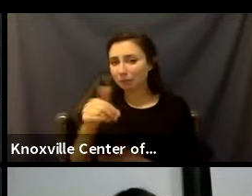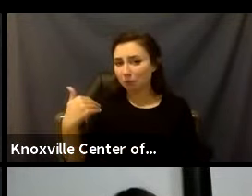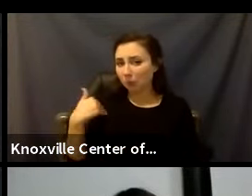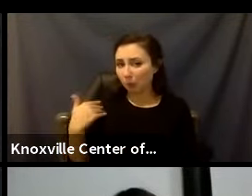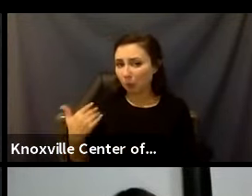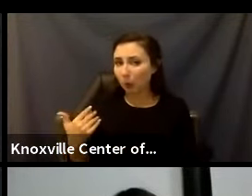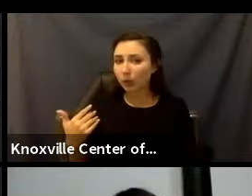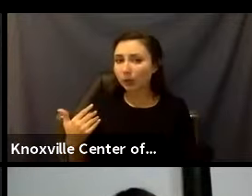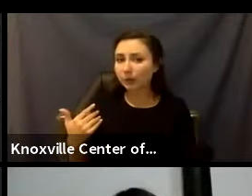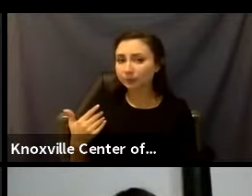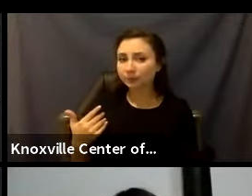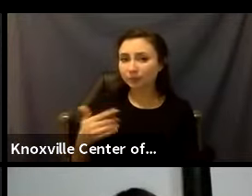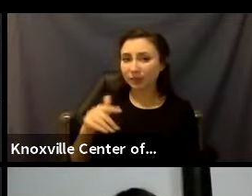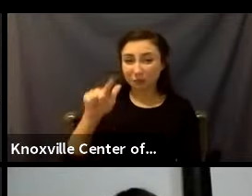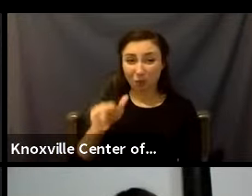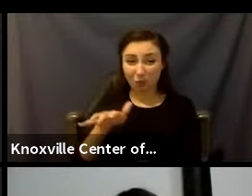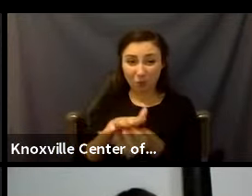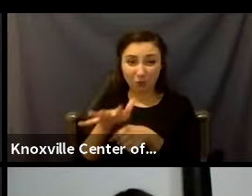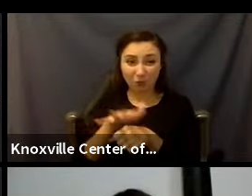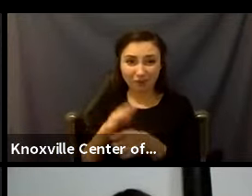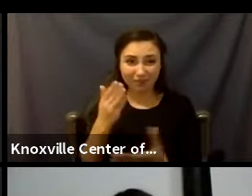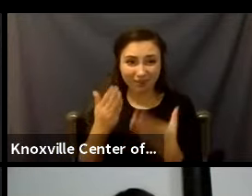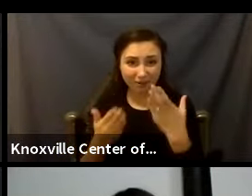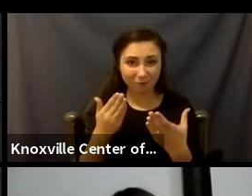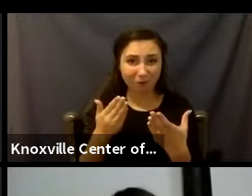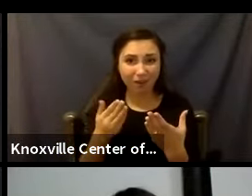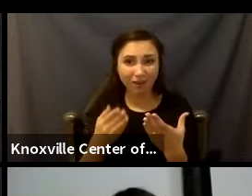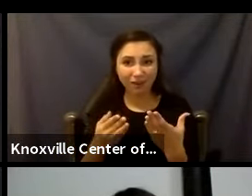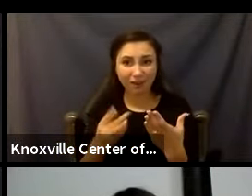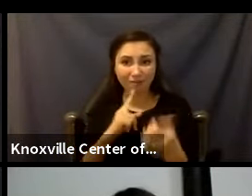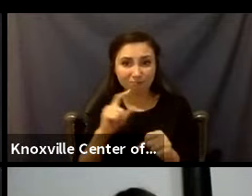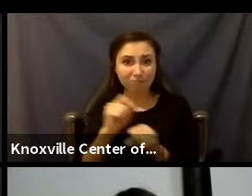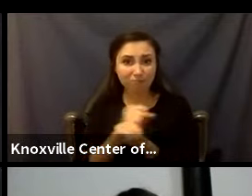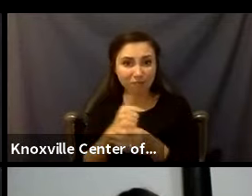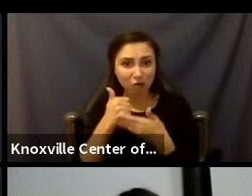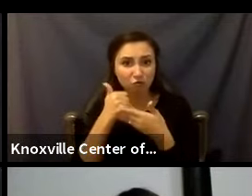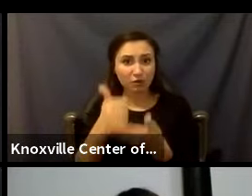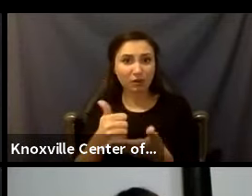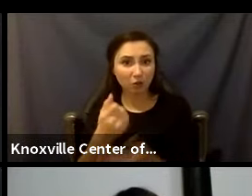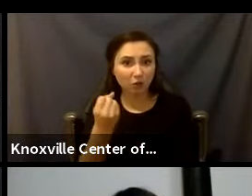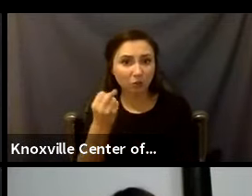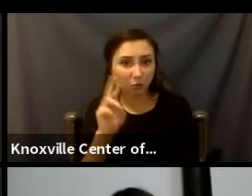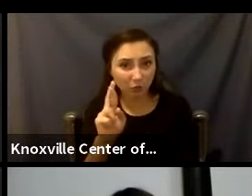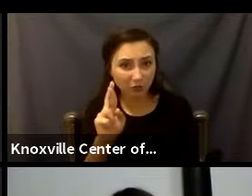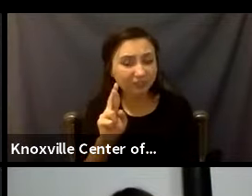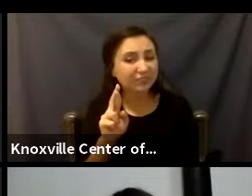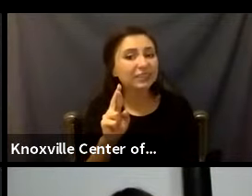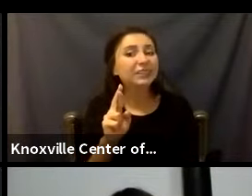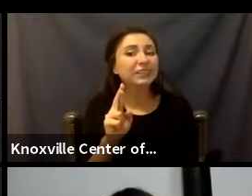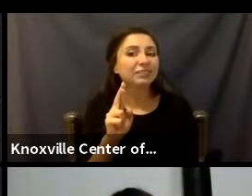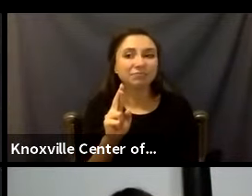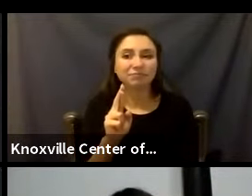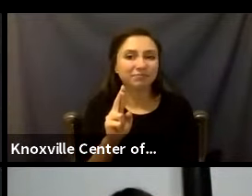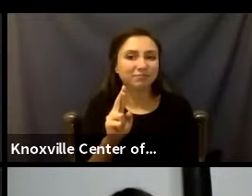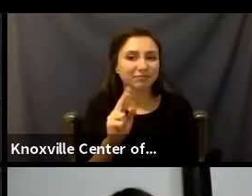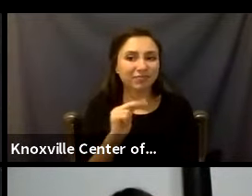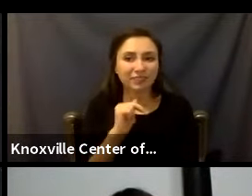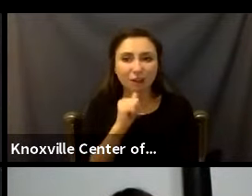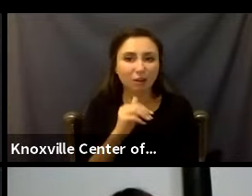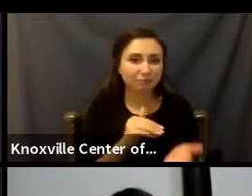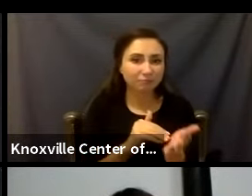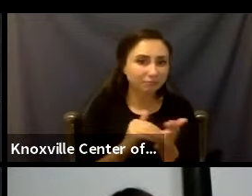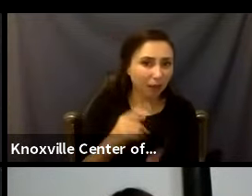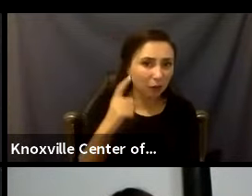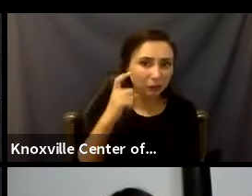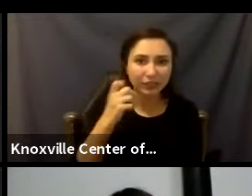because we're low enough that it might actually help? Or is that either doesn't make clinical medical sense, or